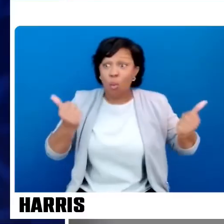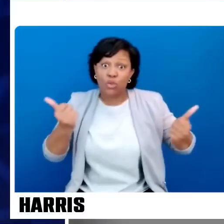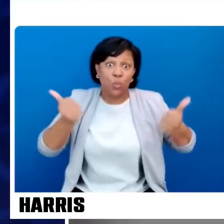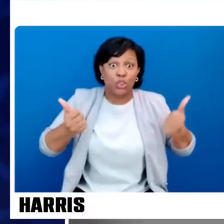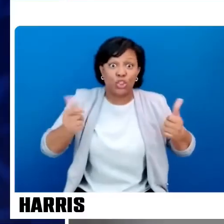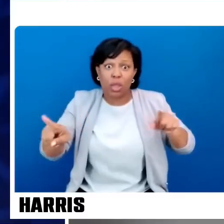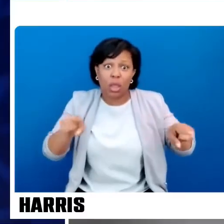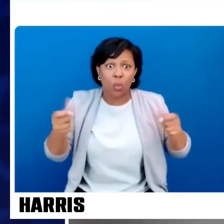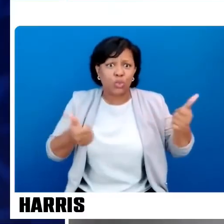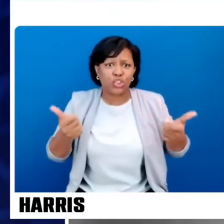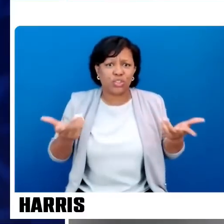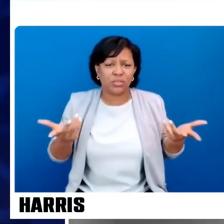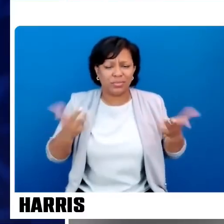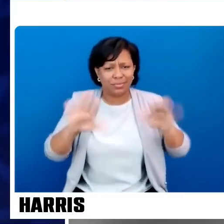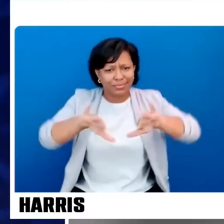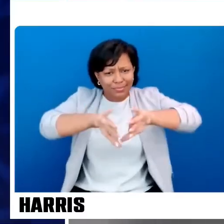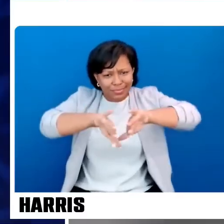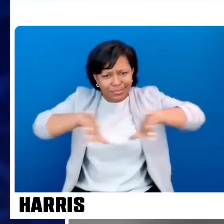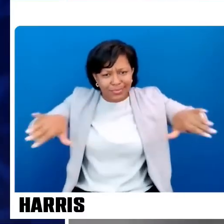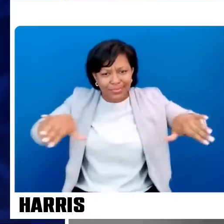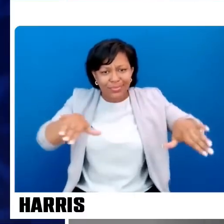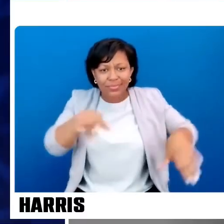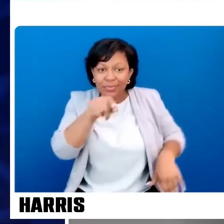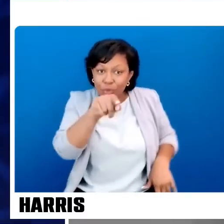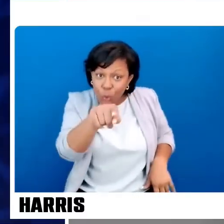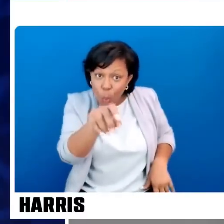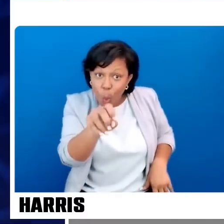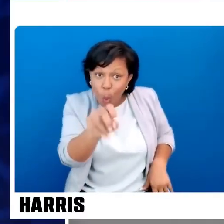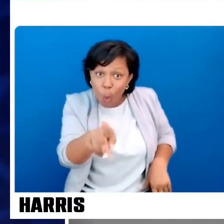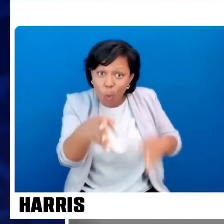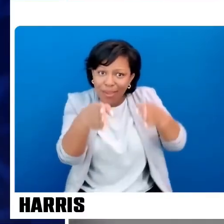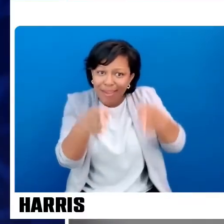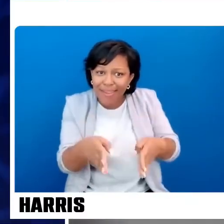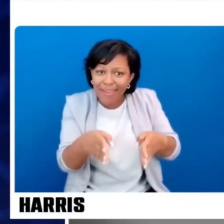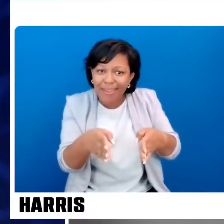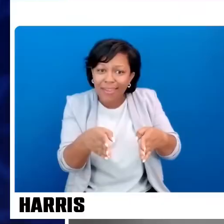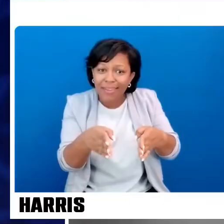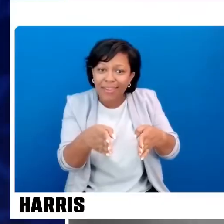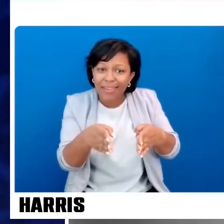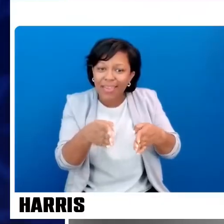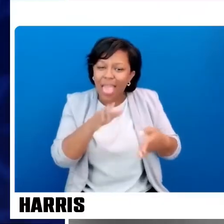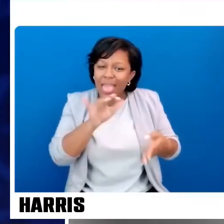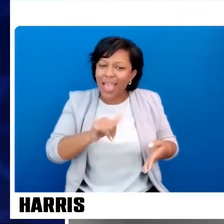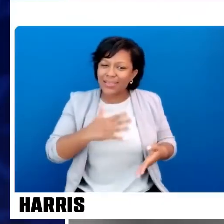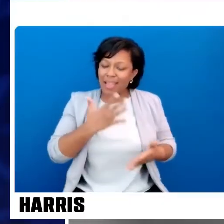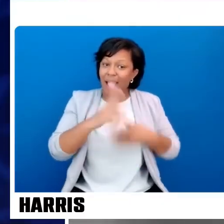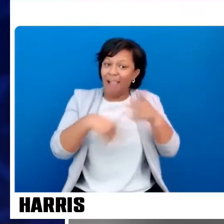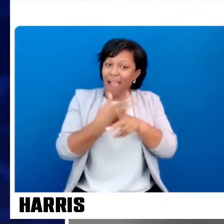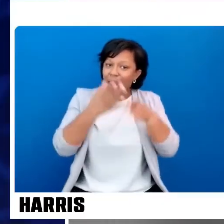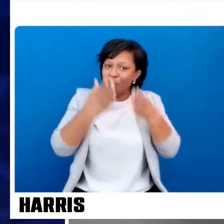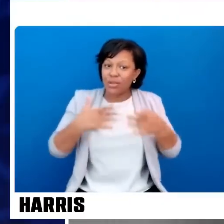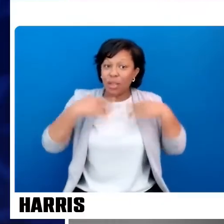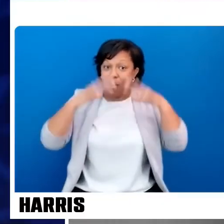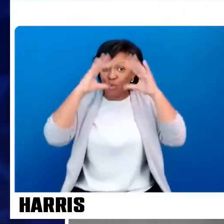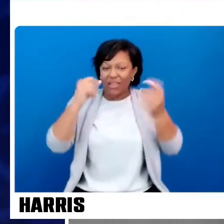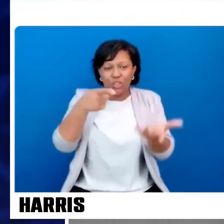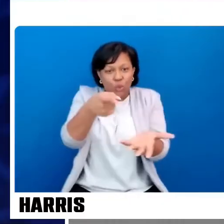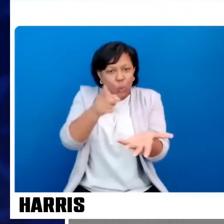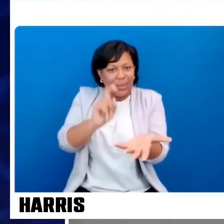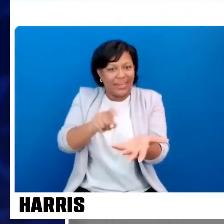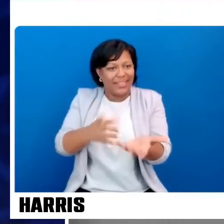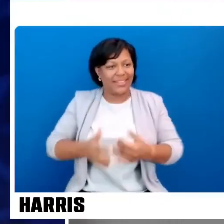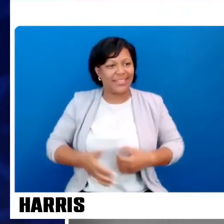okay? And that's the kind of president we need right now. Someone who cares about you and is not putting